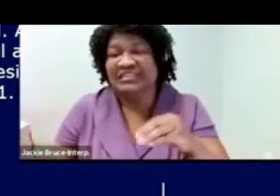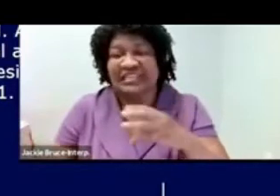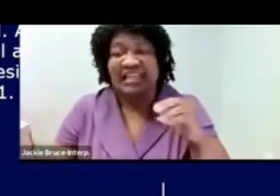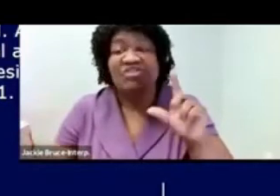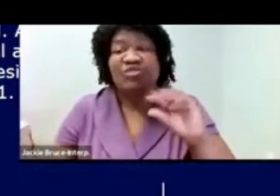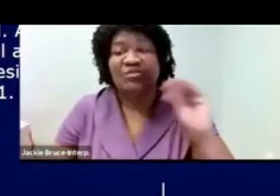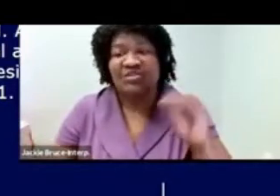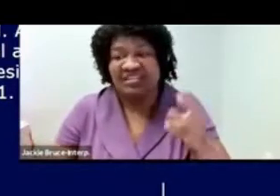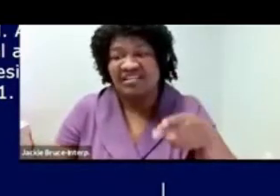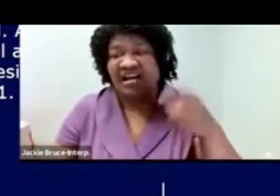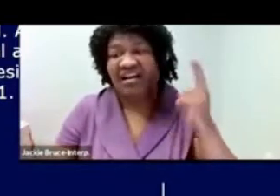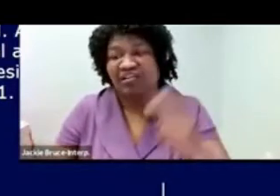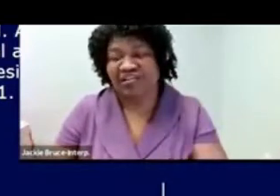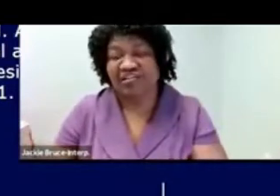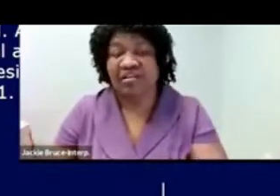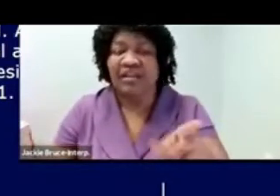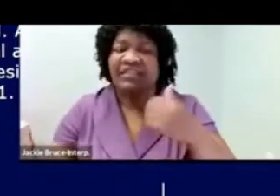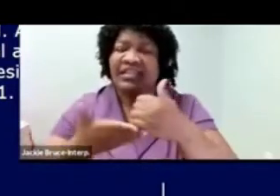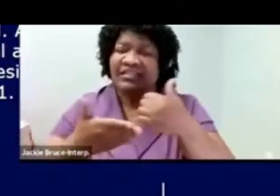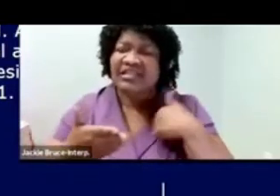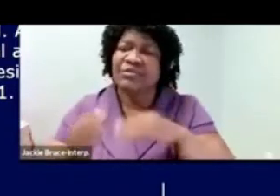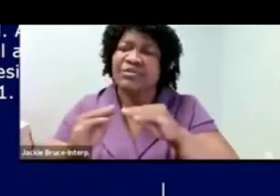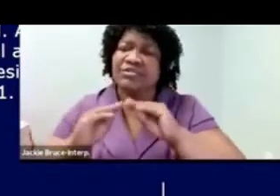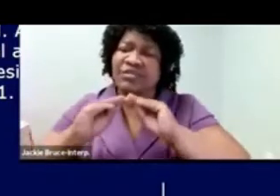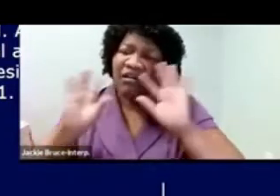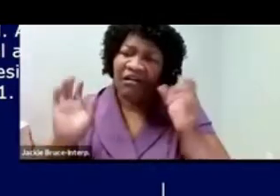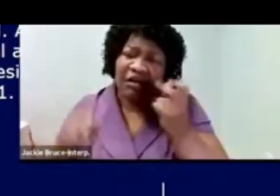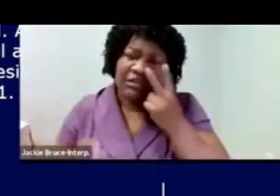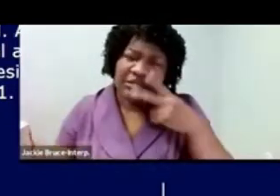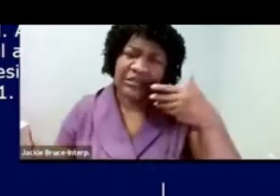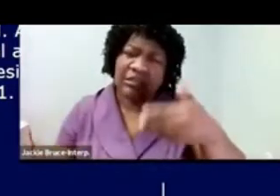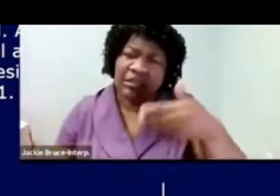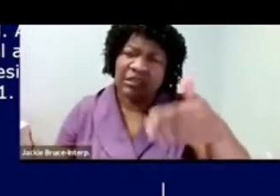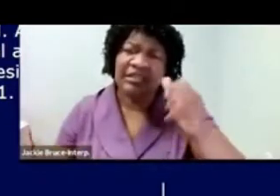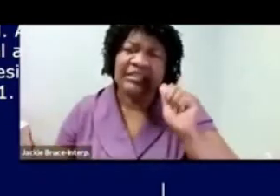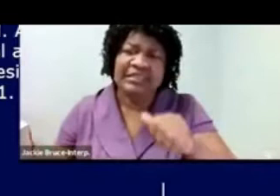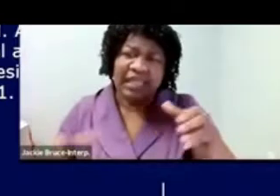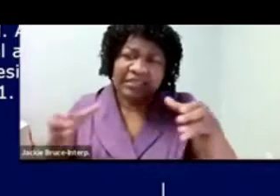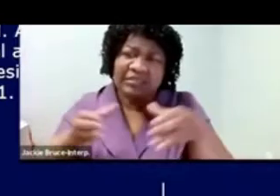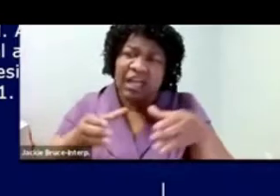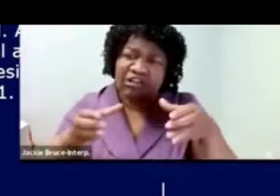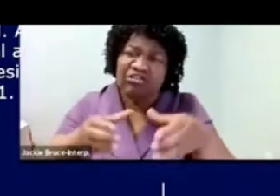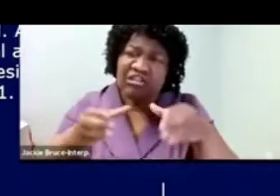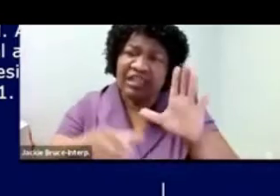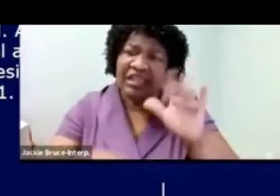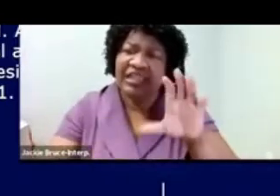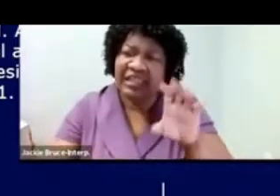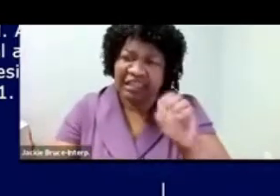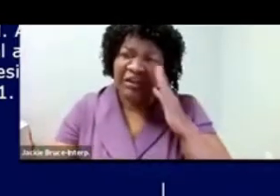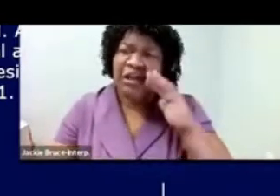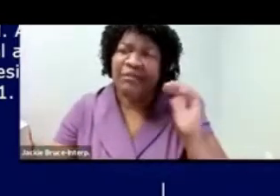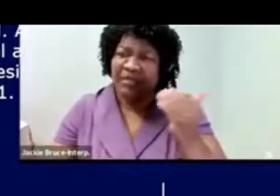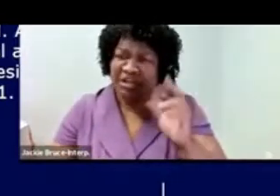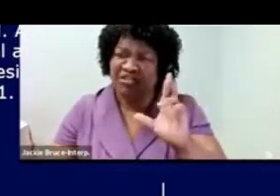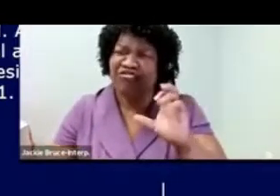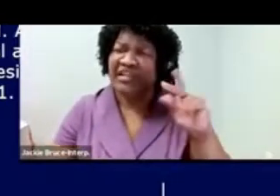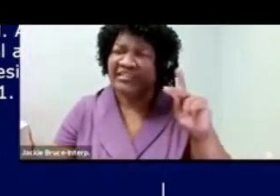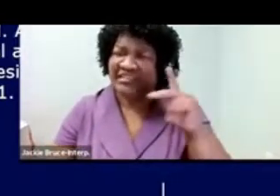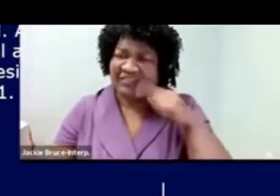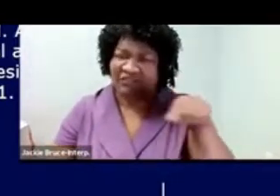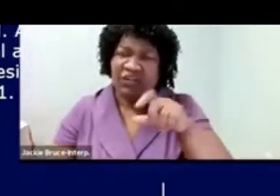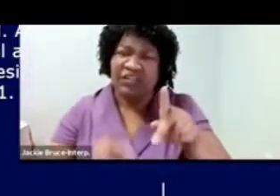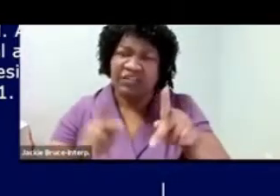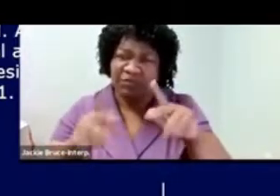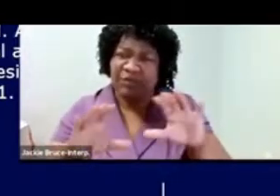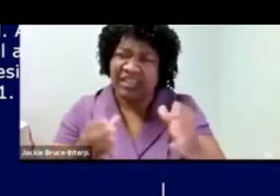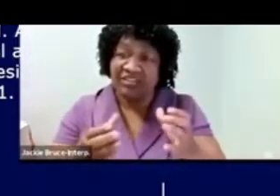20%. And so this helped us begin to discern a pattern that, yes, congregate care does appear to be a risk factor for this